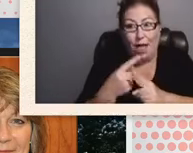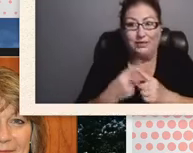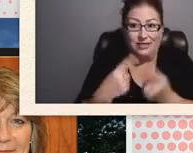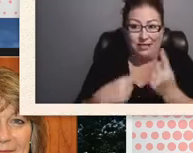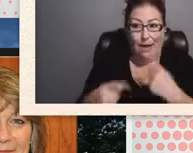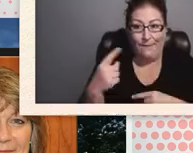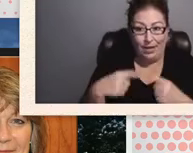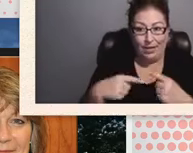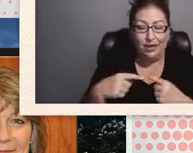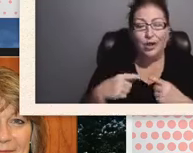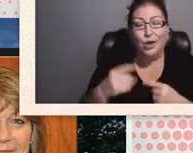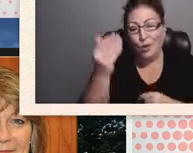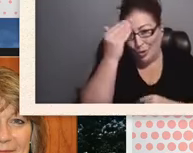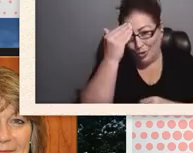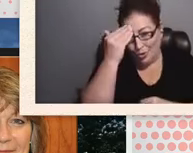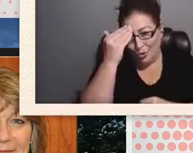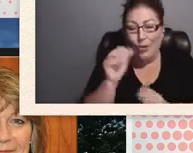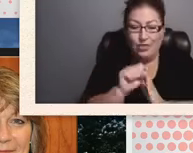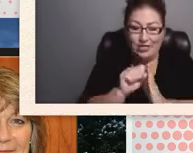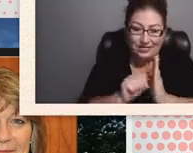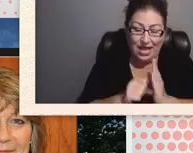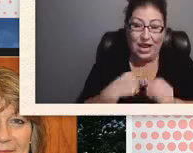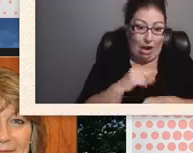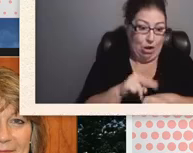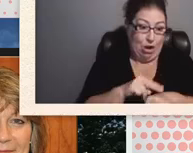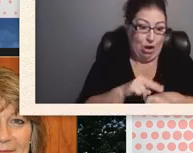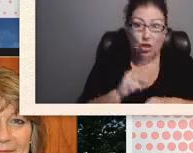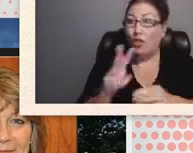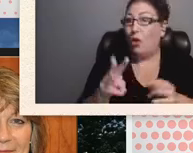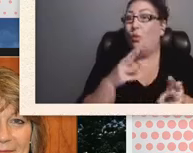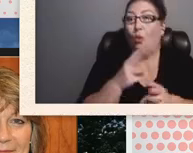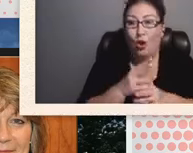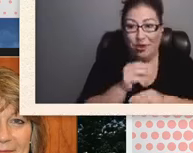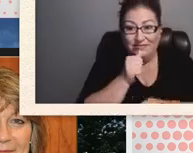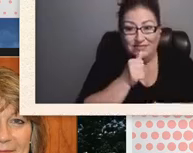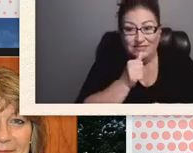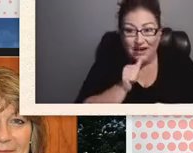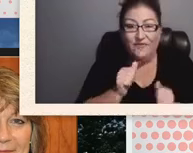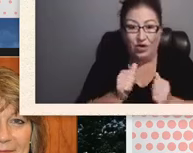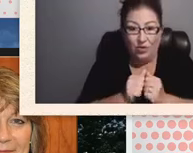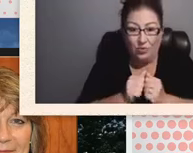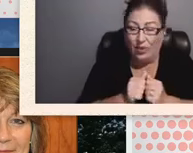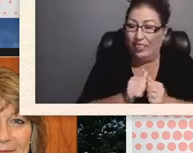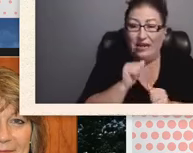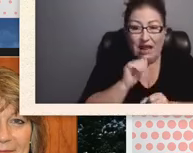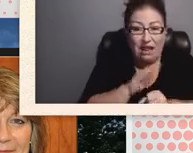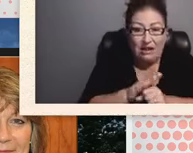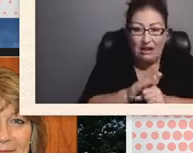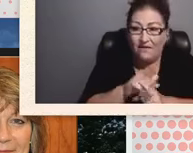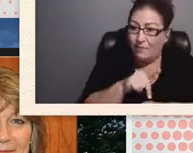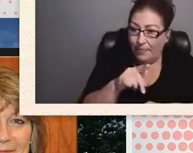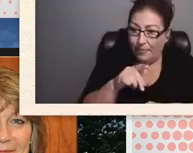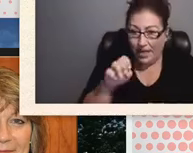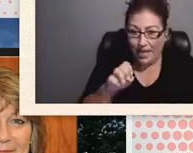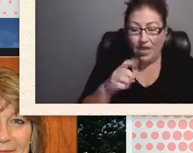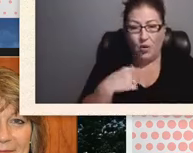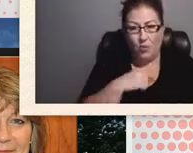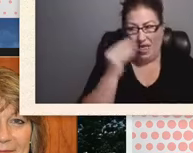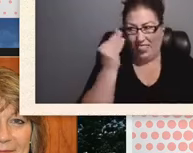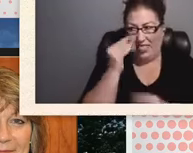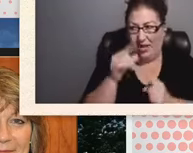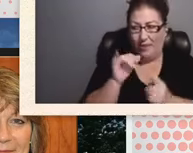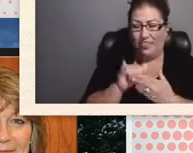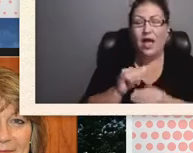the state, our nation, the world has suffered with the scarcity of PPE. And when we speak about that, I'm really talking